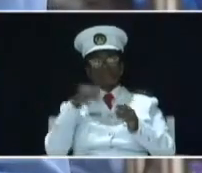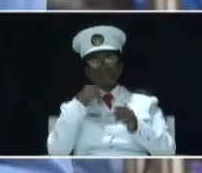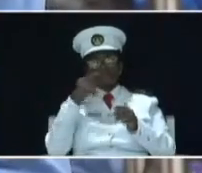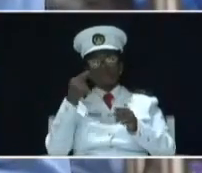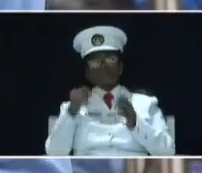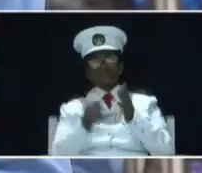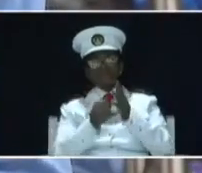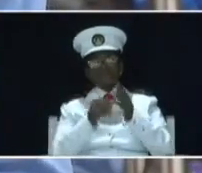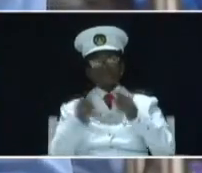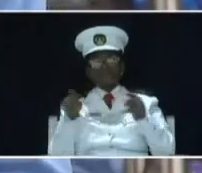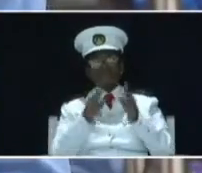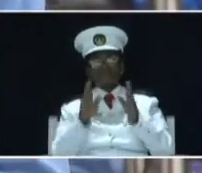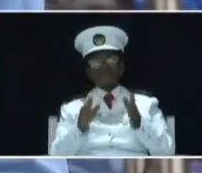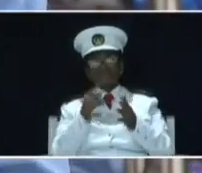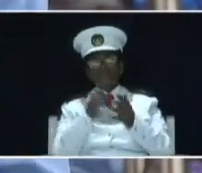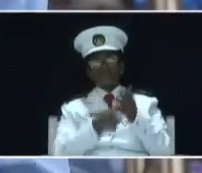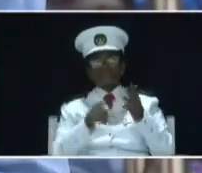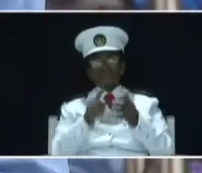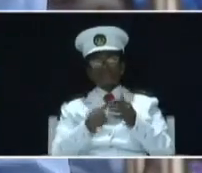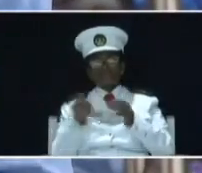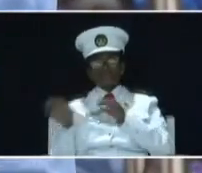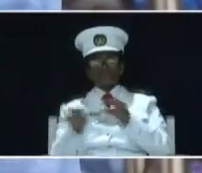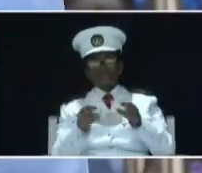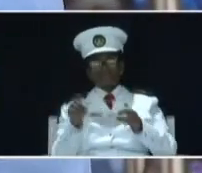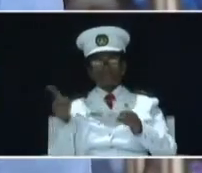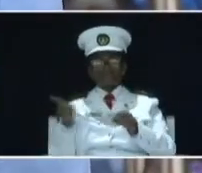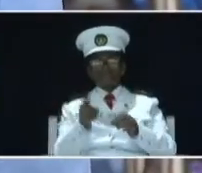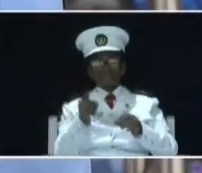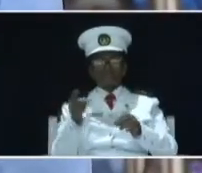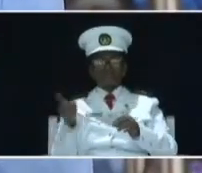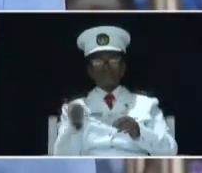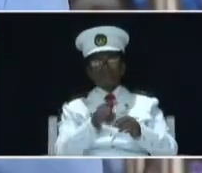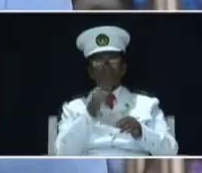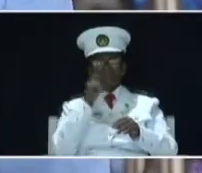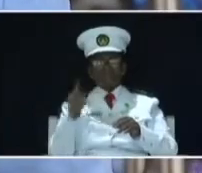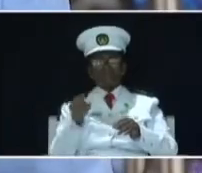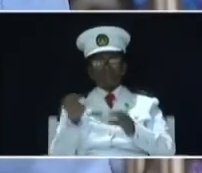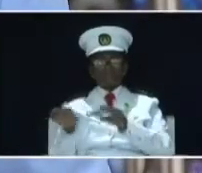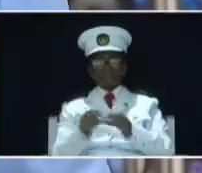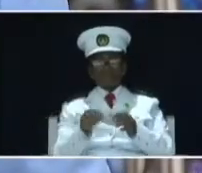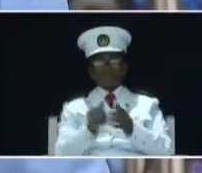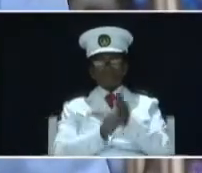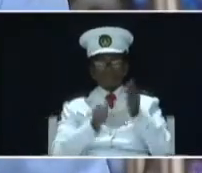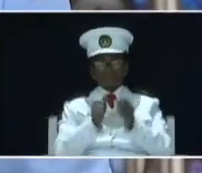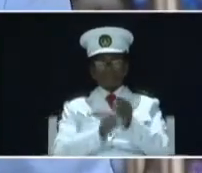do everything in the name of the senior partner.